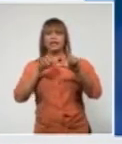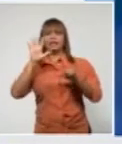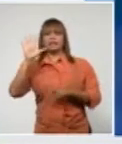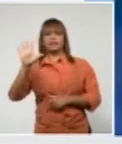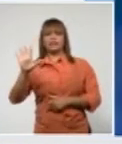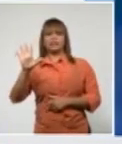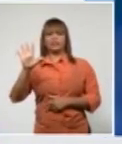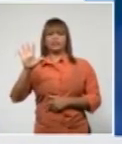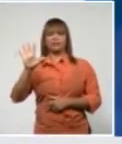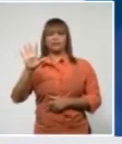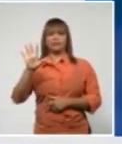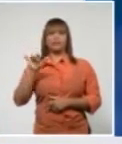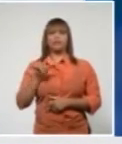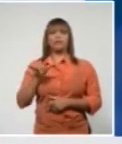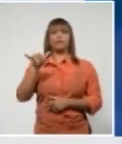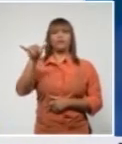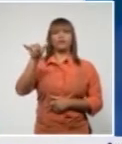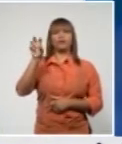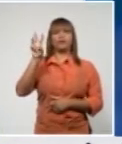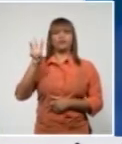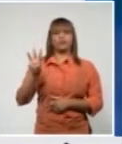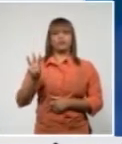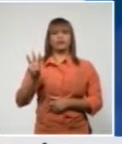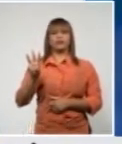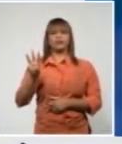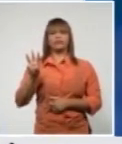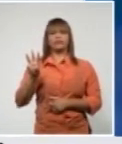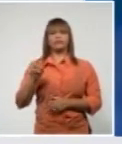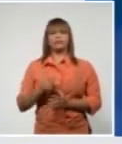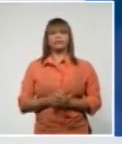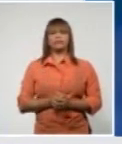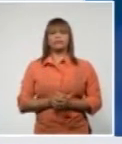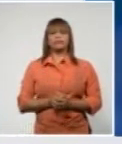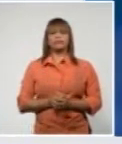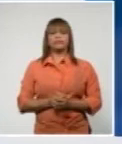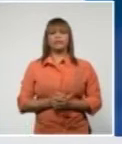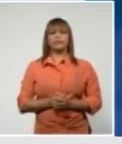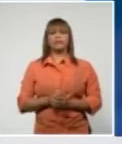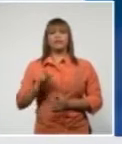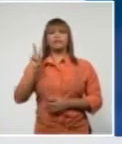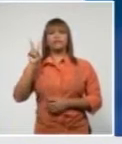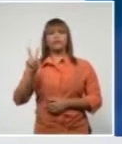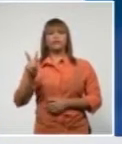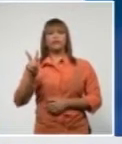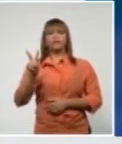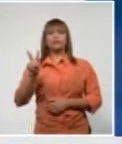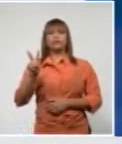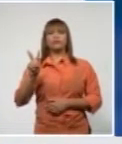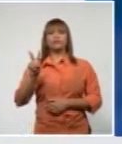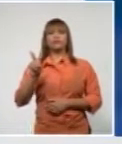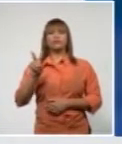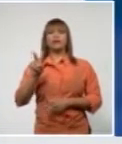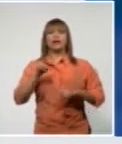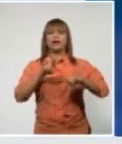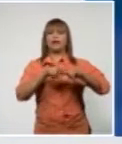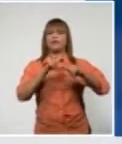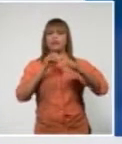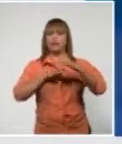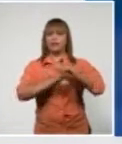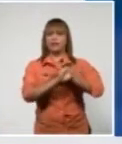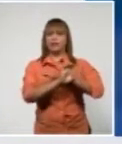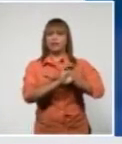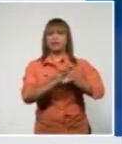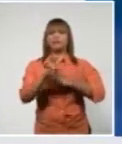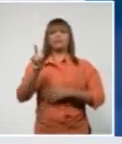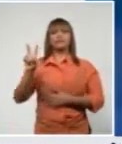Boyeros, 3, Habana del Este, 2, Playa, 2, and Plaza de la